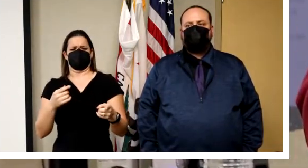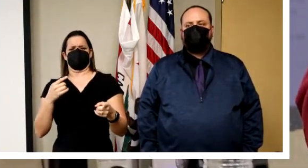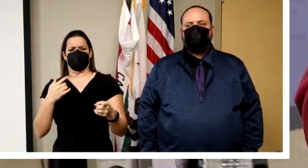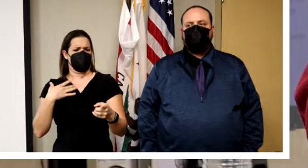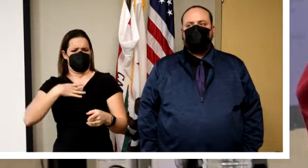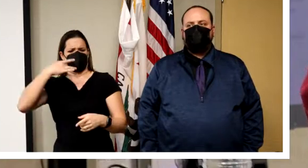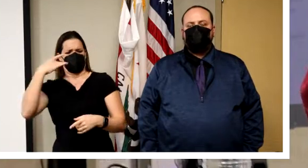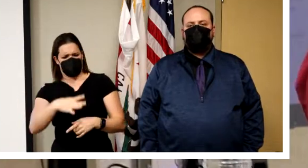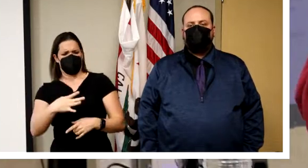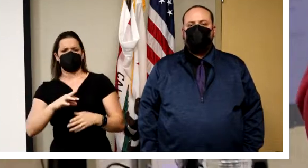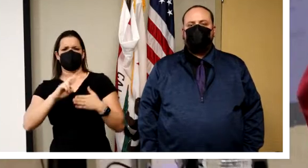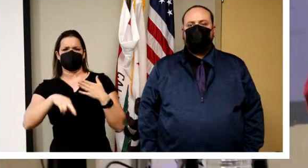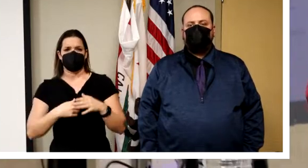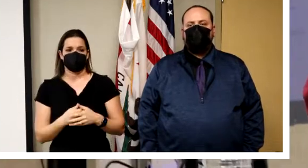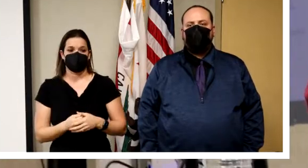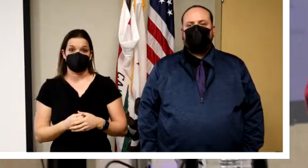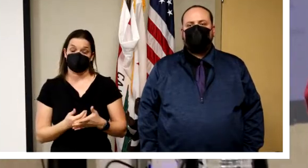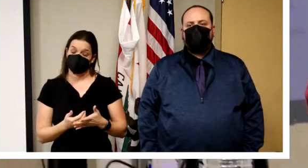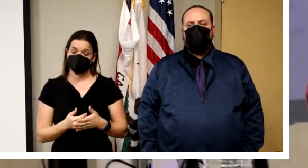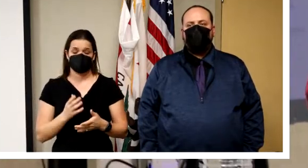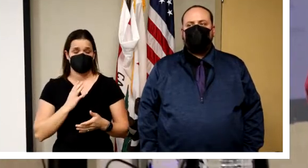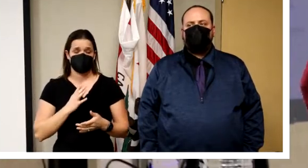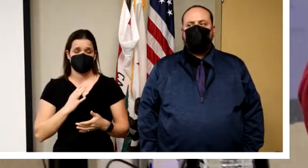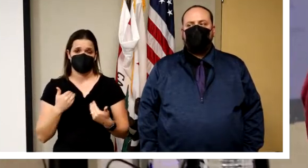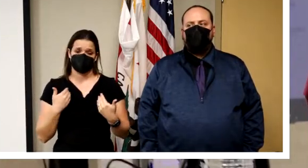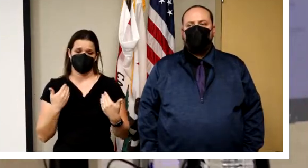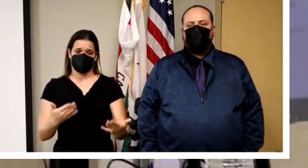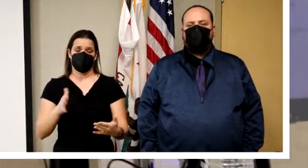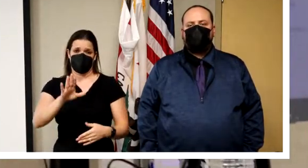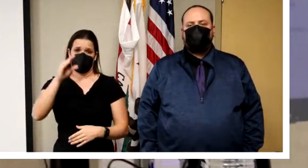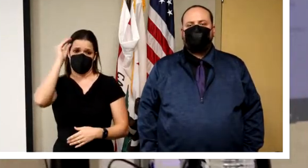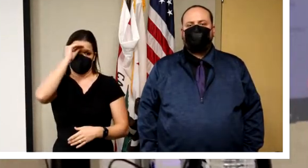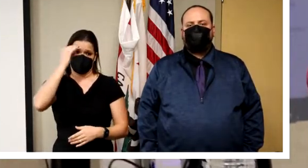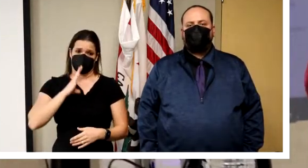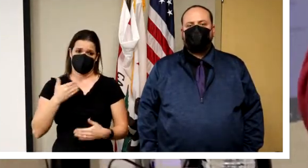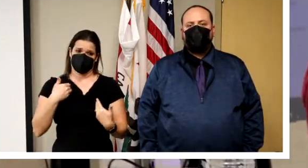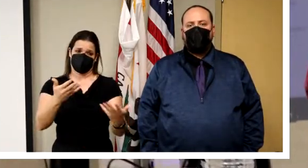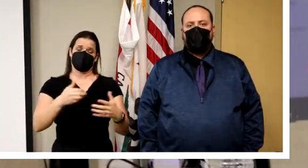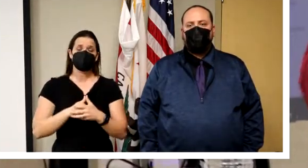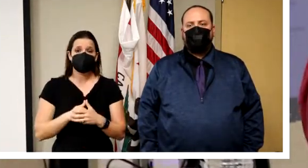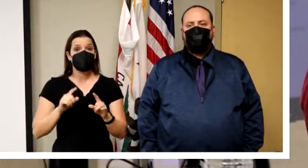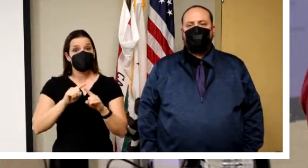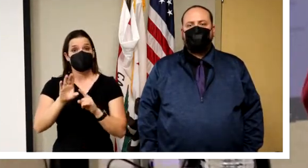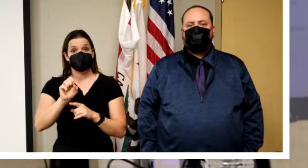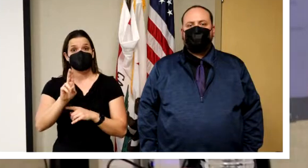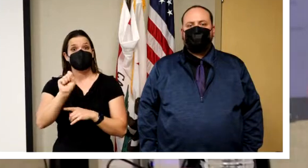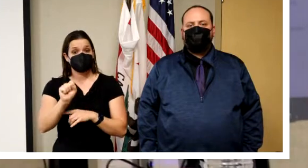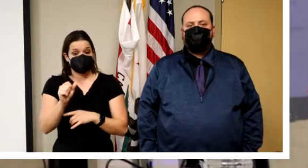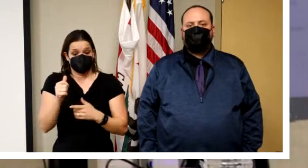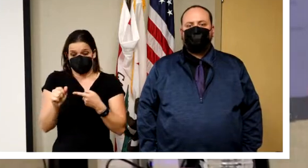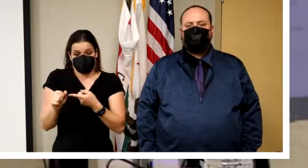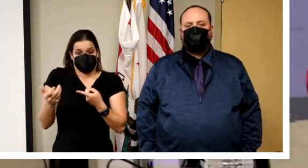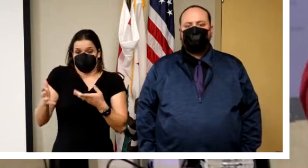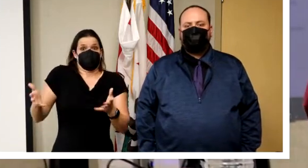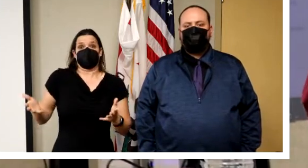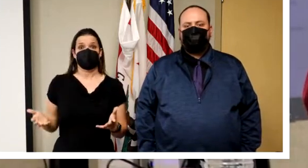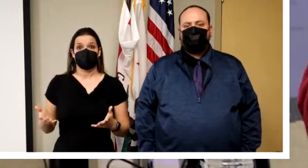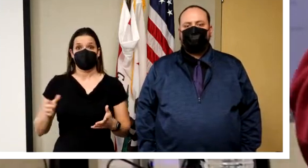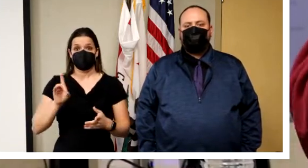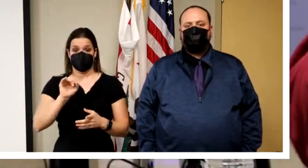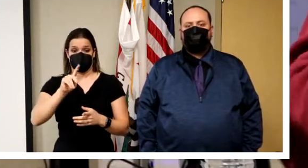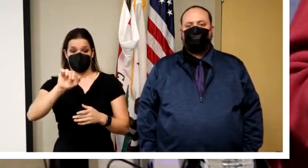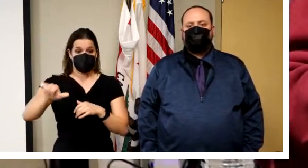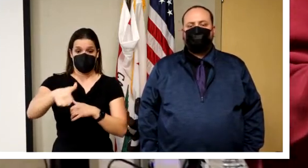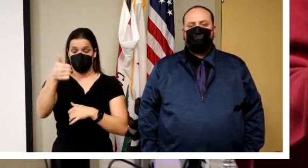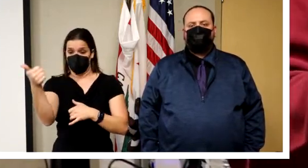like the census results. Well, that's very fine, and you can have your opinion on that, but the census is the census, and we don't have any other data to